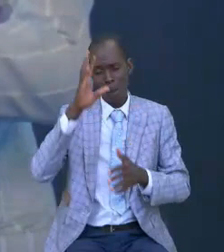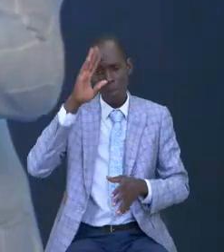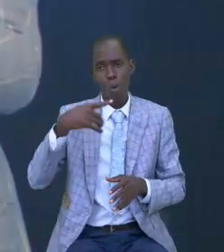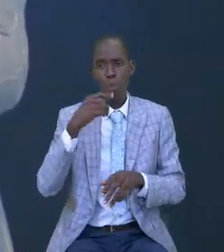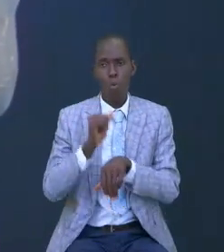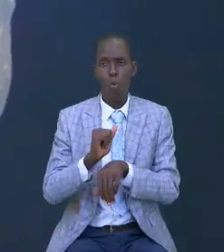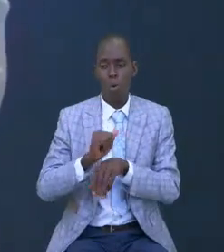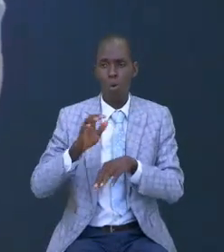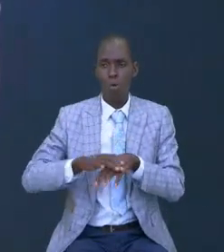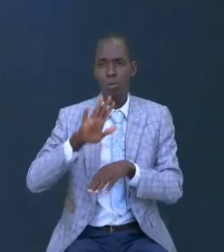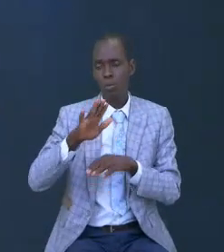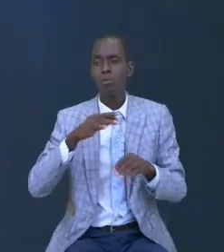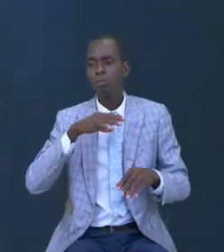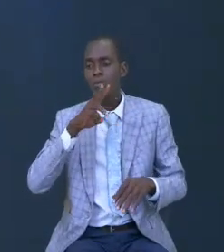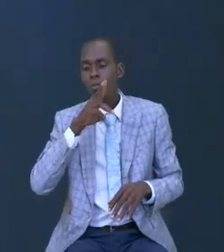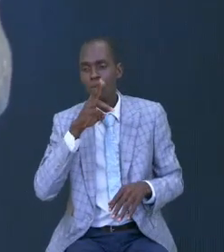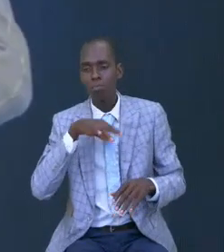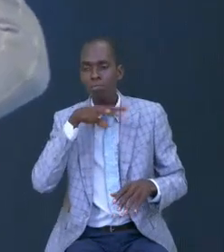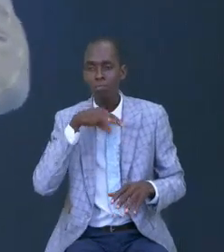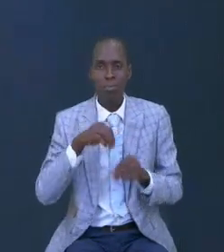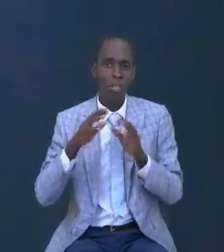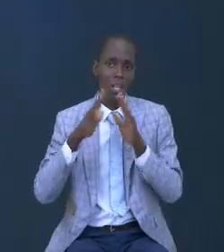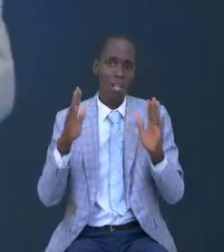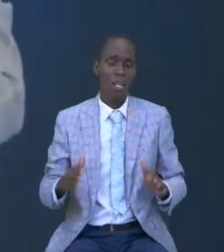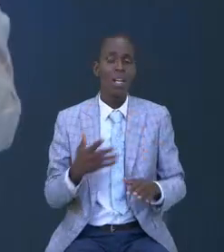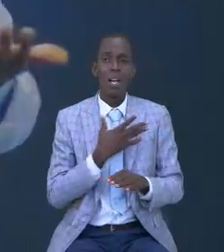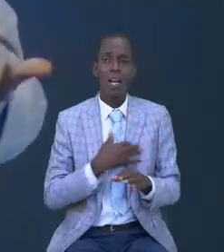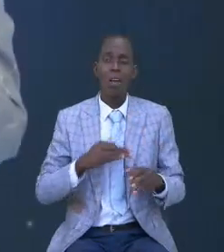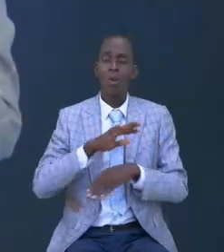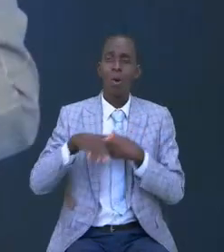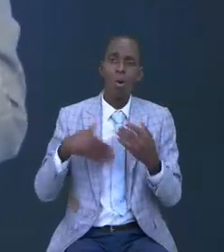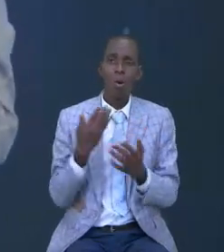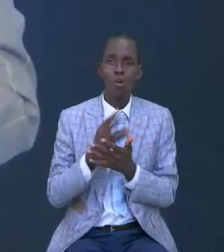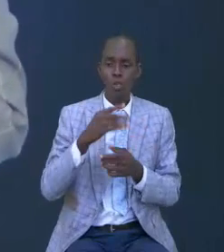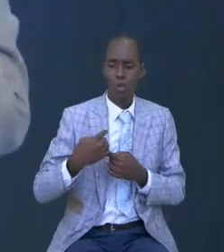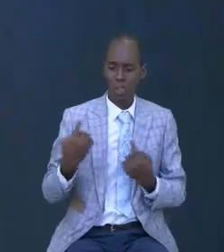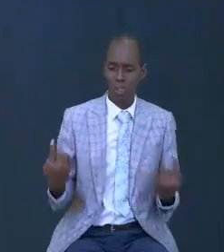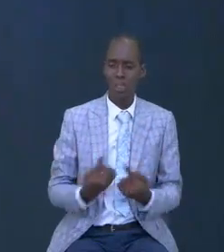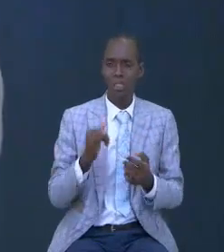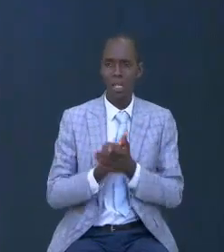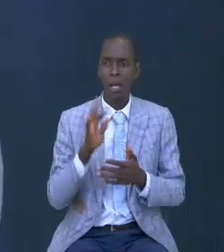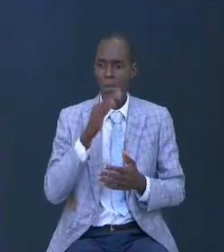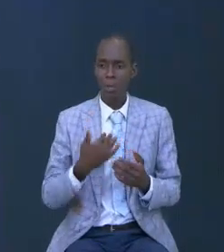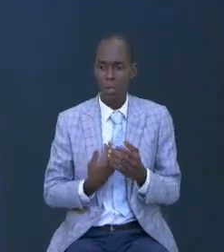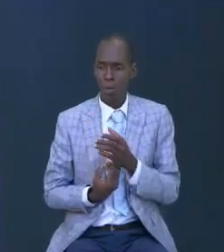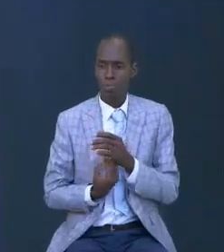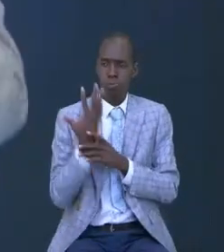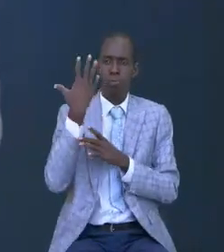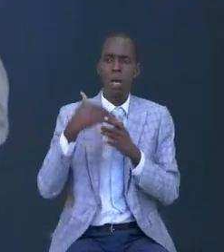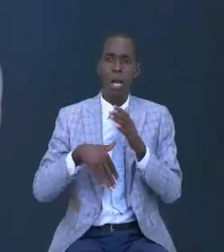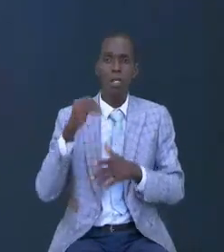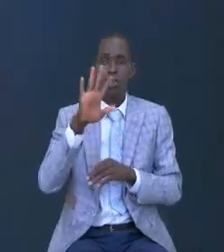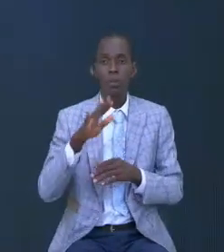comes into your life, all the sins that have been oozing out of your heart, of your mouth, of